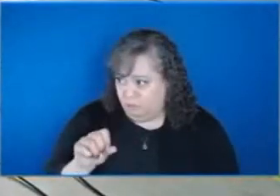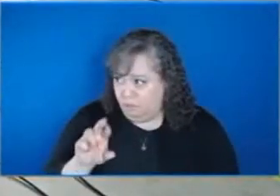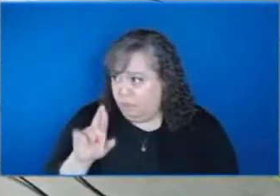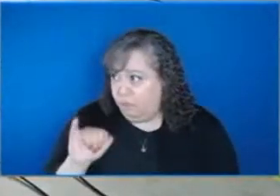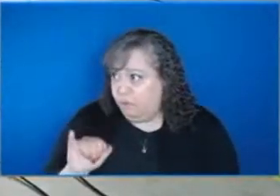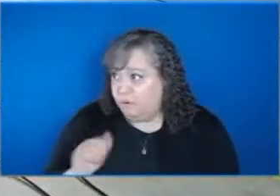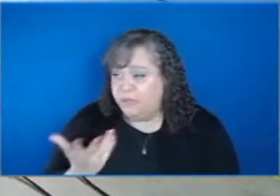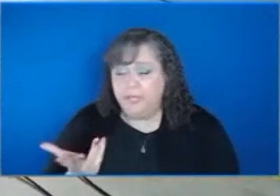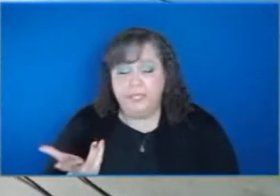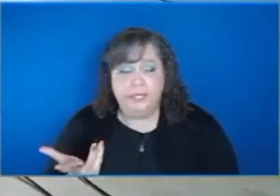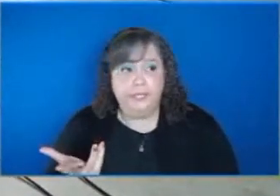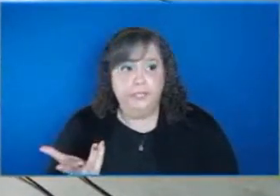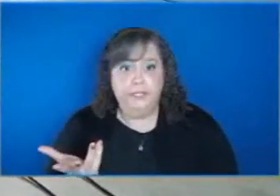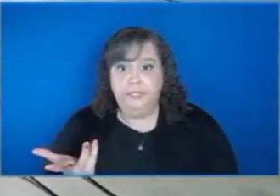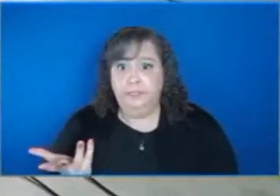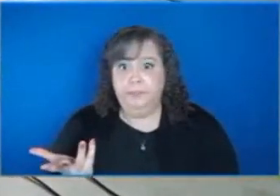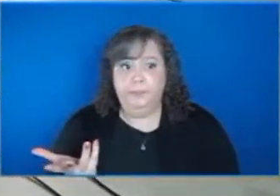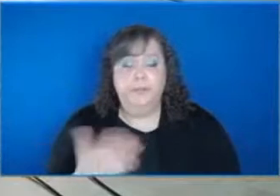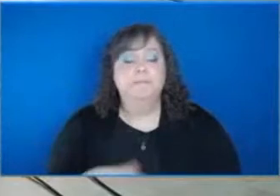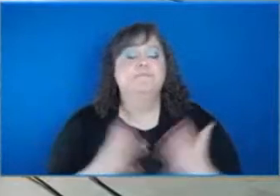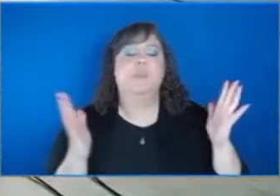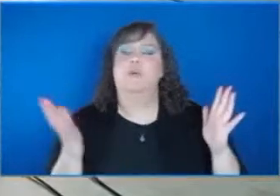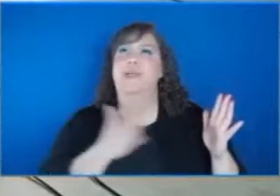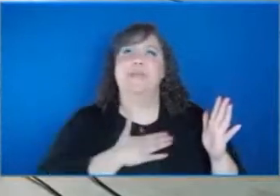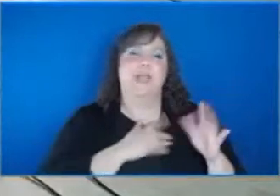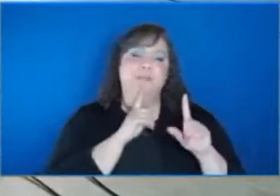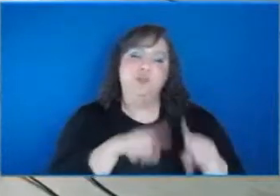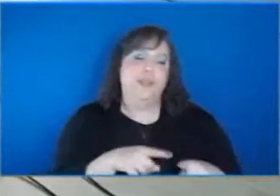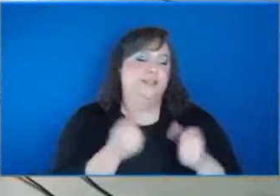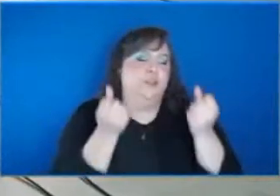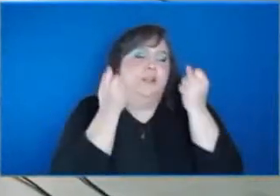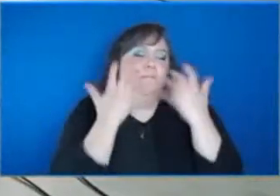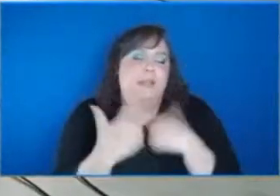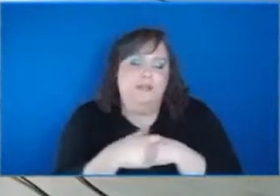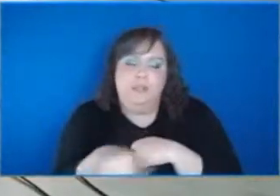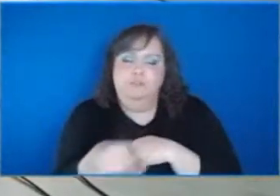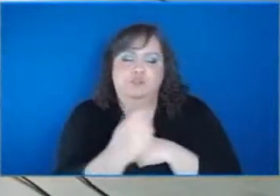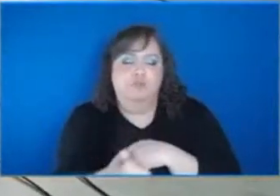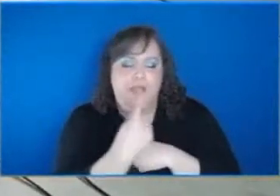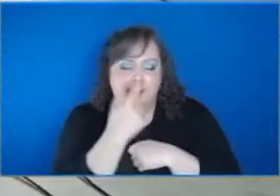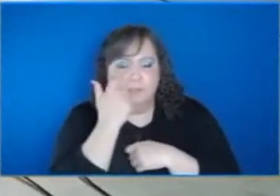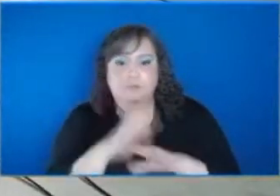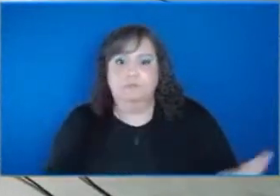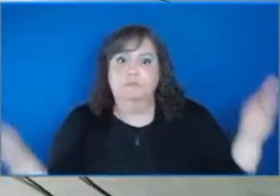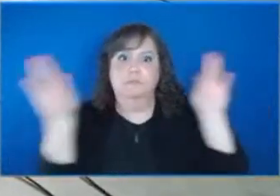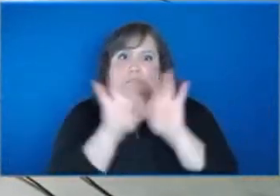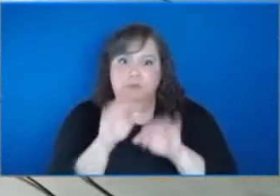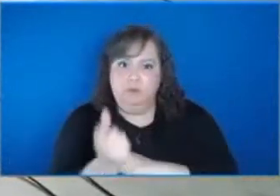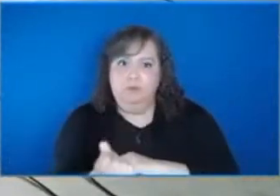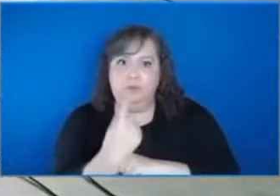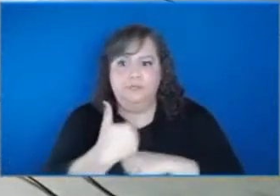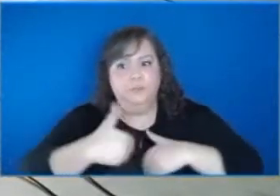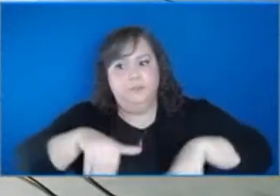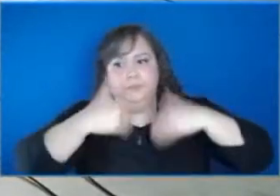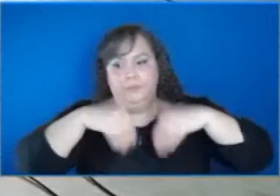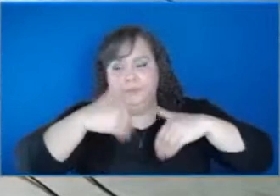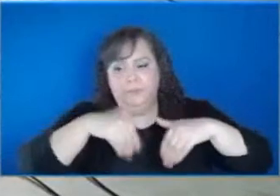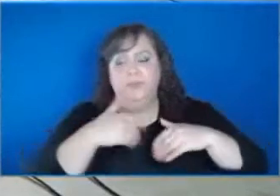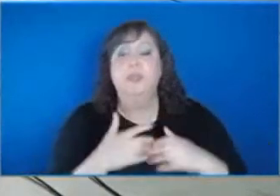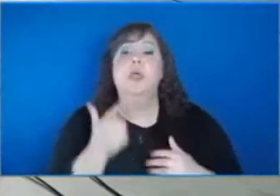and again, I'm happy to answer this question as many times as you ask it because it's really an important question. And we chose